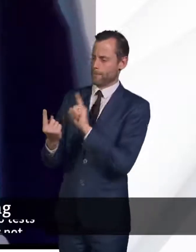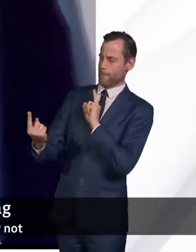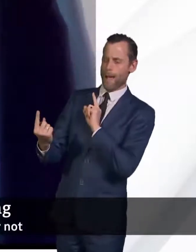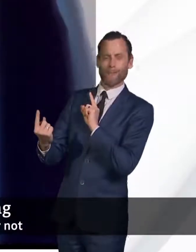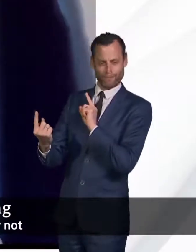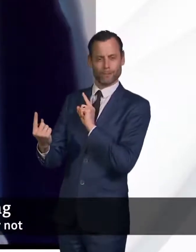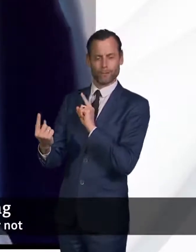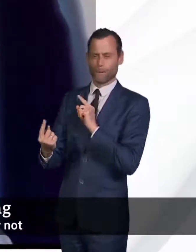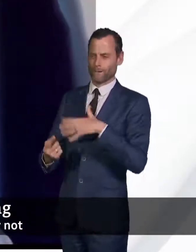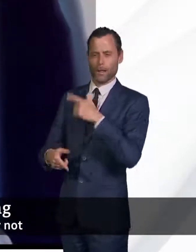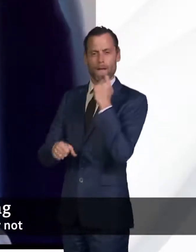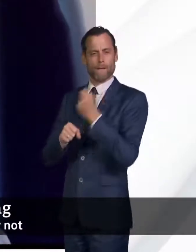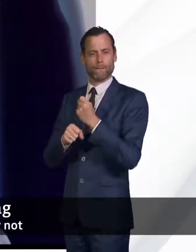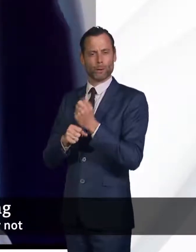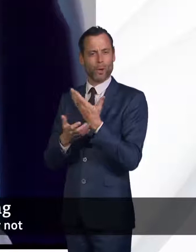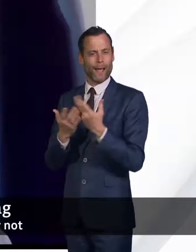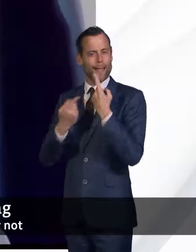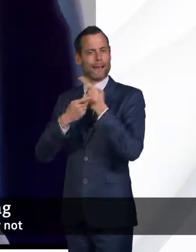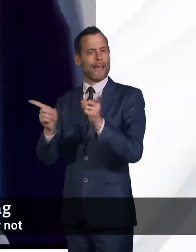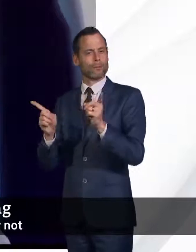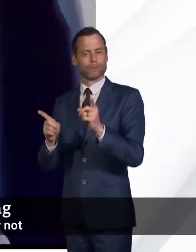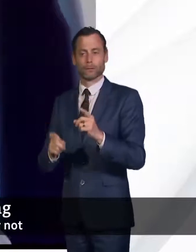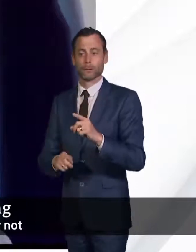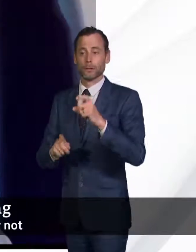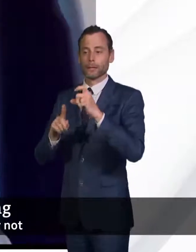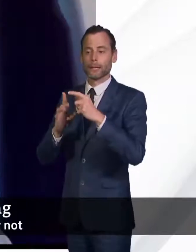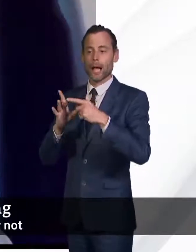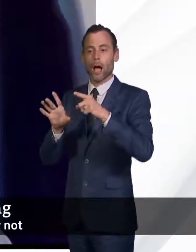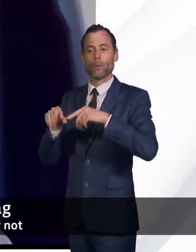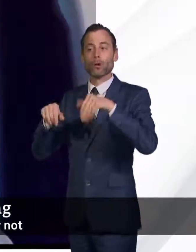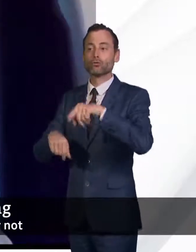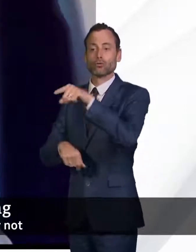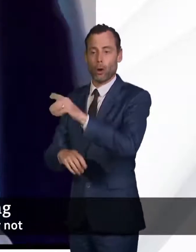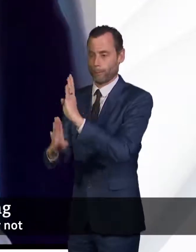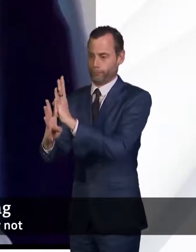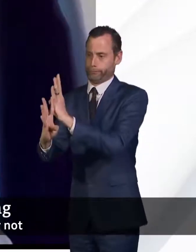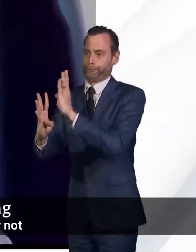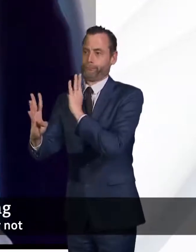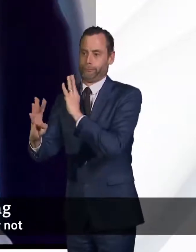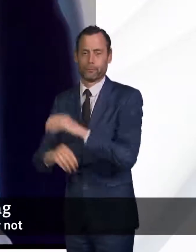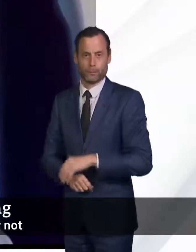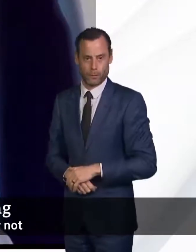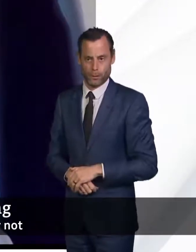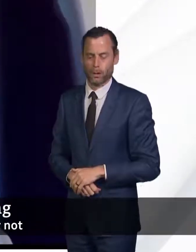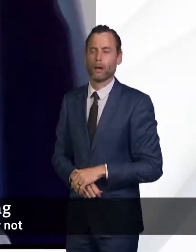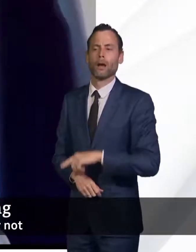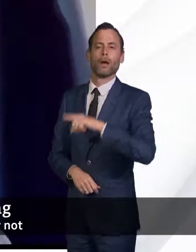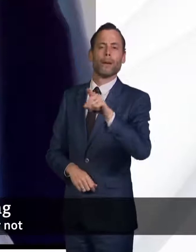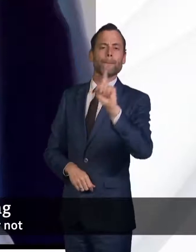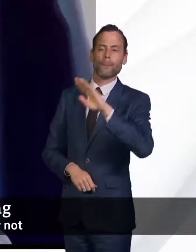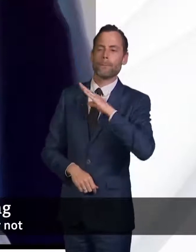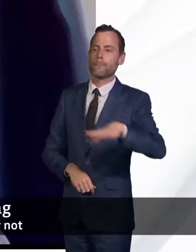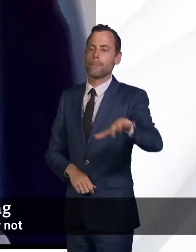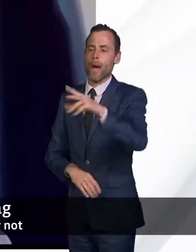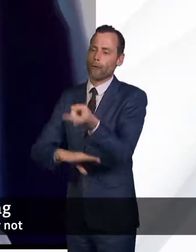On the one hand, we've seen long queues at DIY stores, while on the other, police are moving people on for sitting alone outside and sunbathing in parks. As increasing